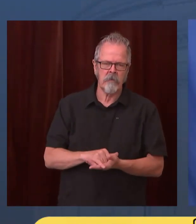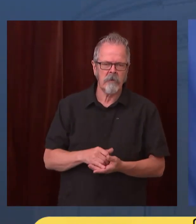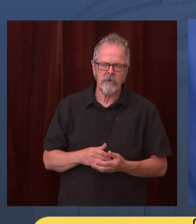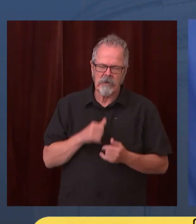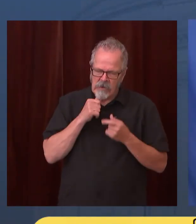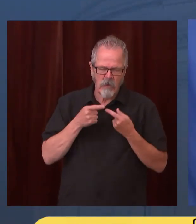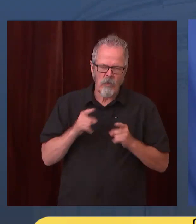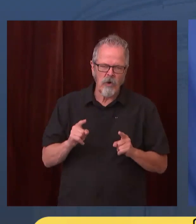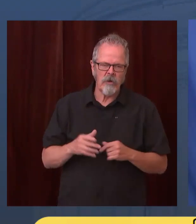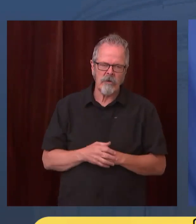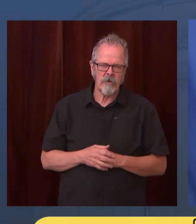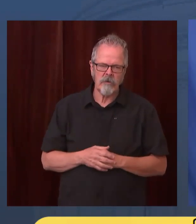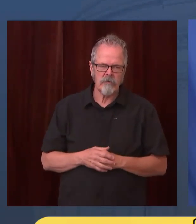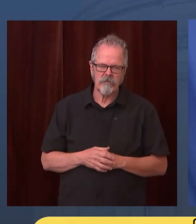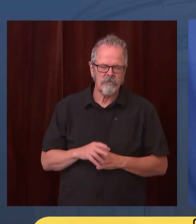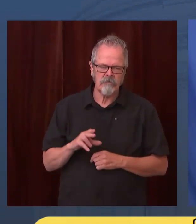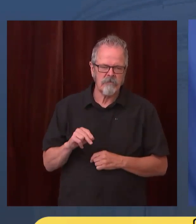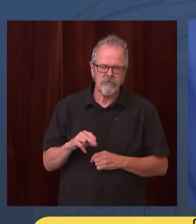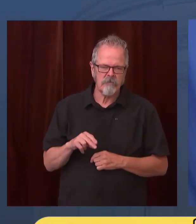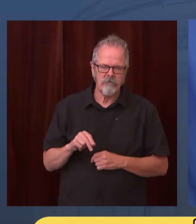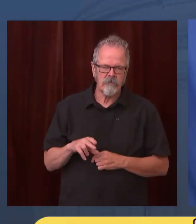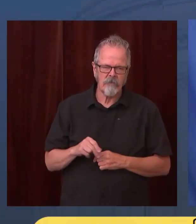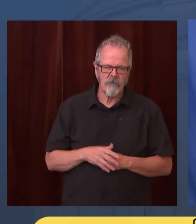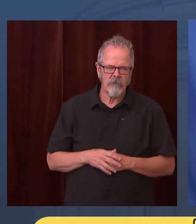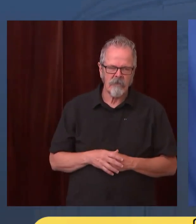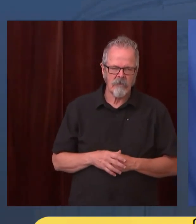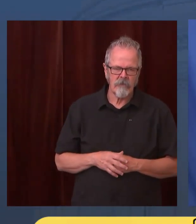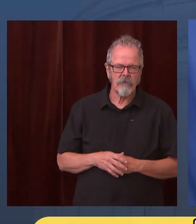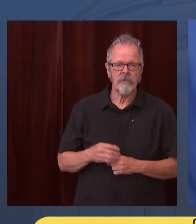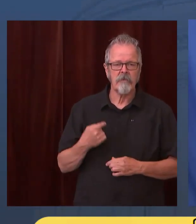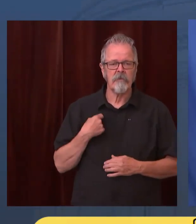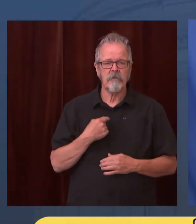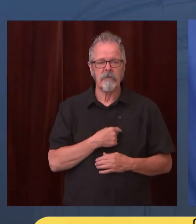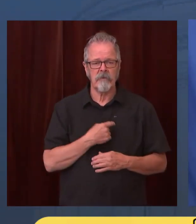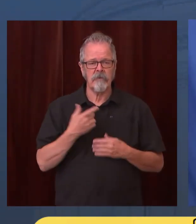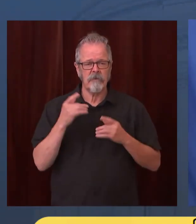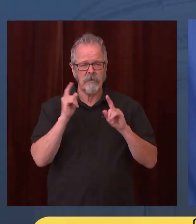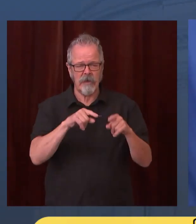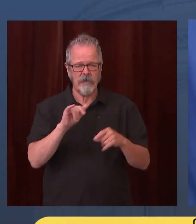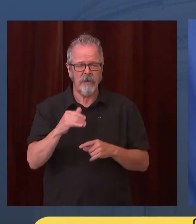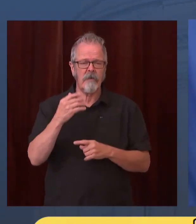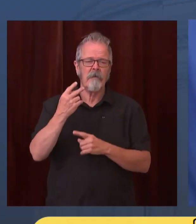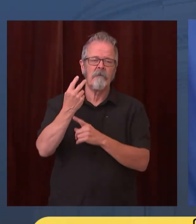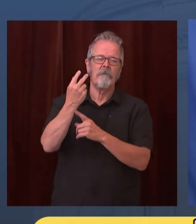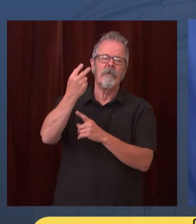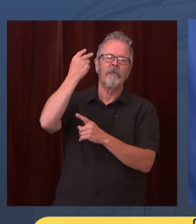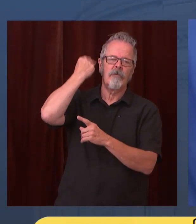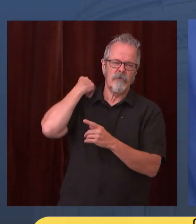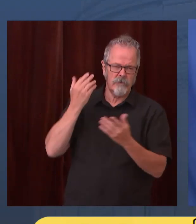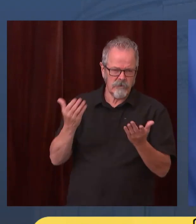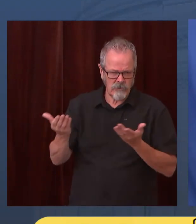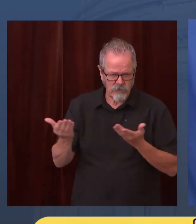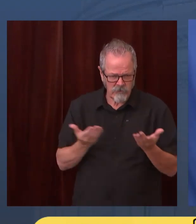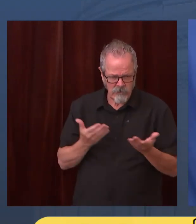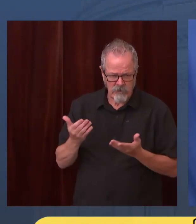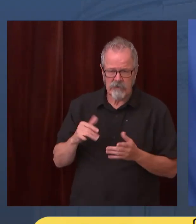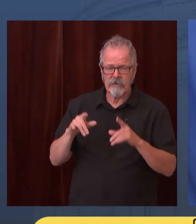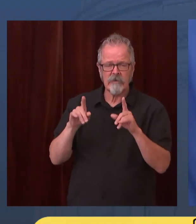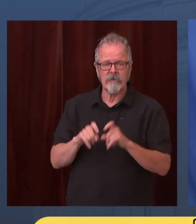The person that I went to their memorial down in Hoquiam had tested negative like 30 times. And then he ended up in